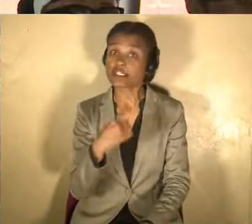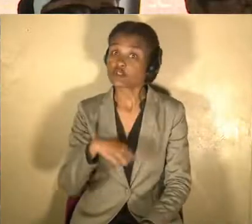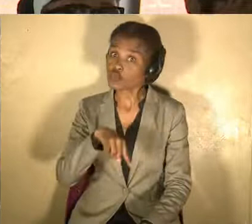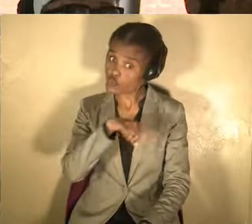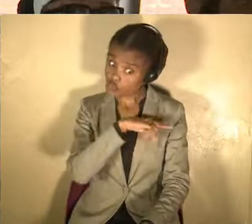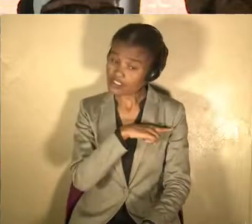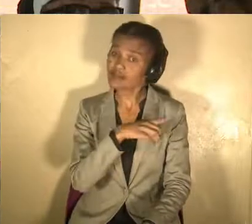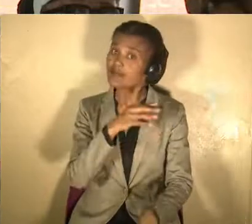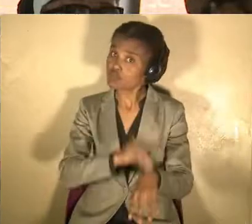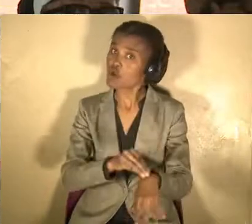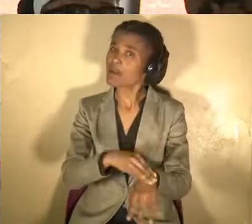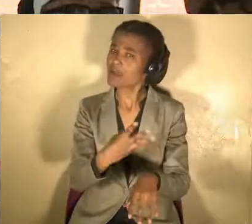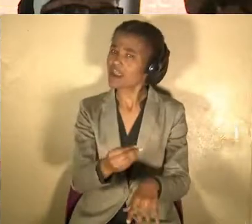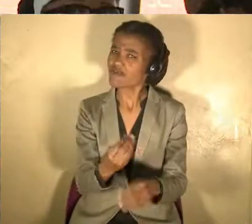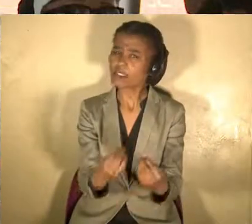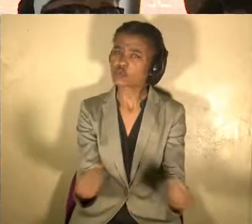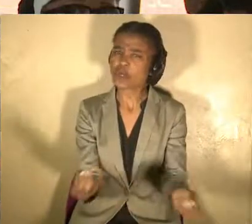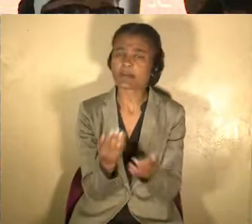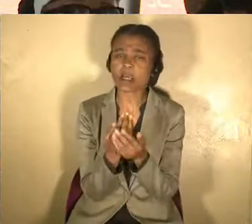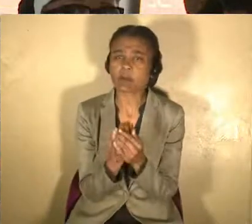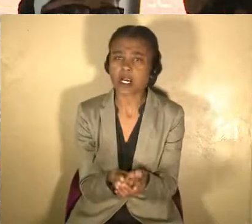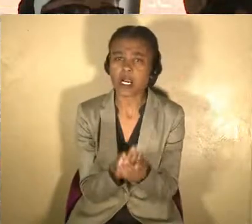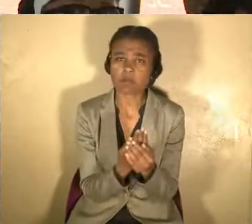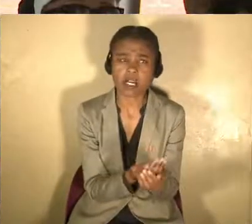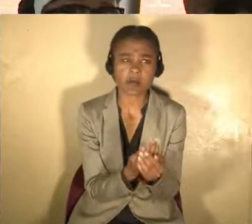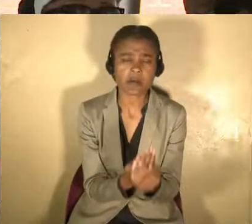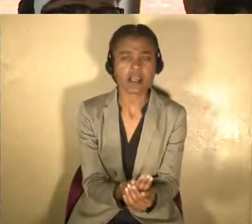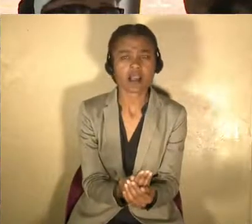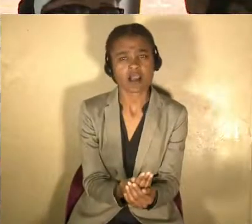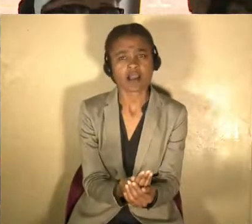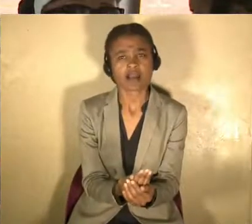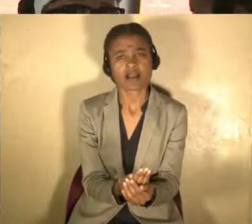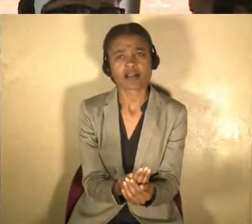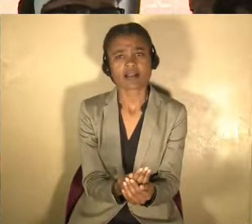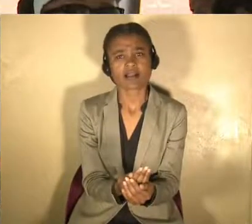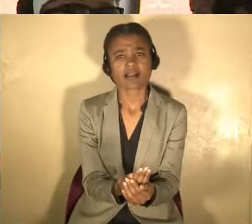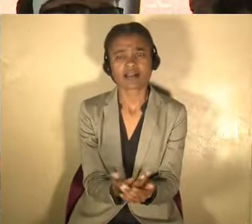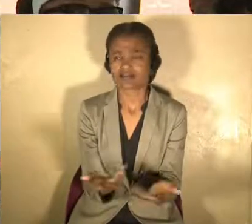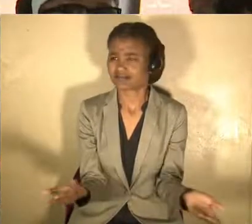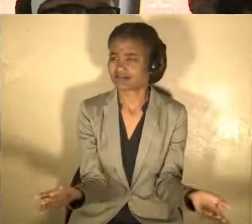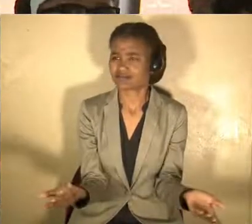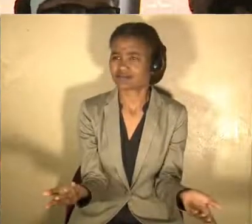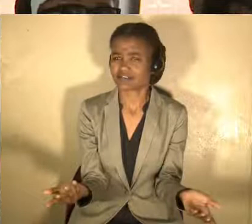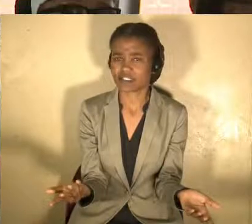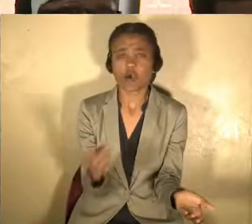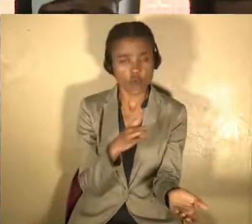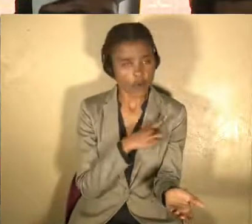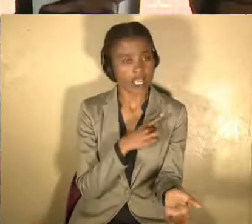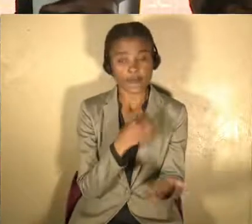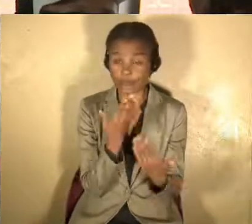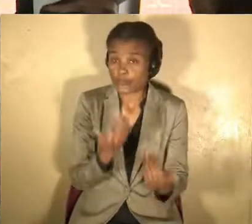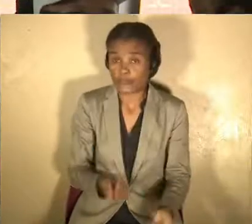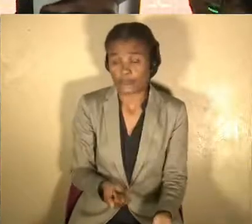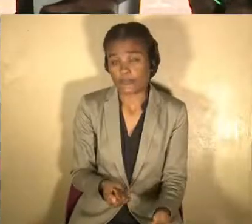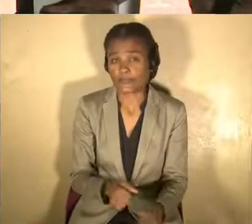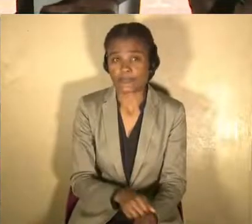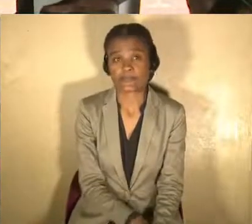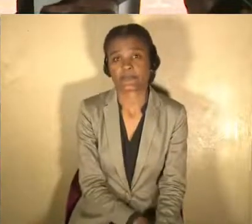ama child beggars, asazi ukuthi bathola ama grandmother why bakuba ngama child beggars. And then another thing